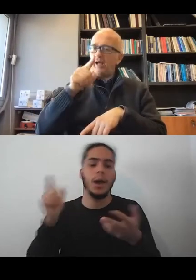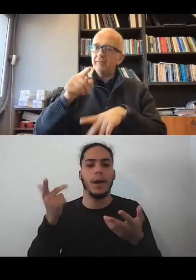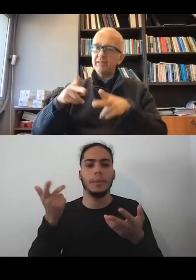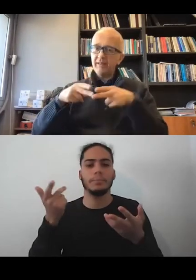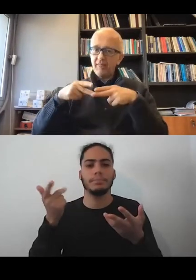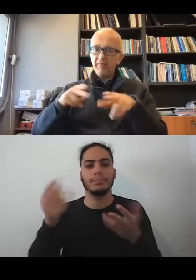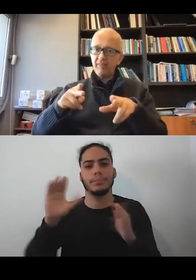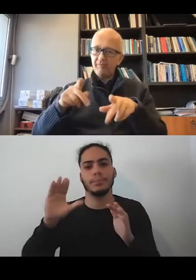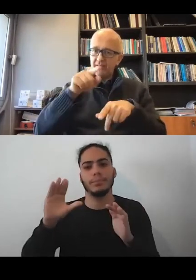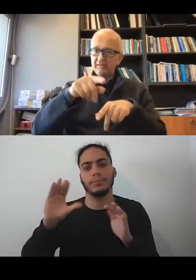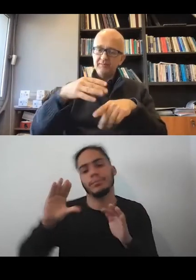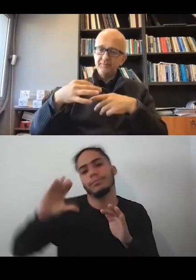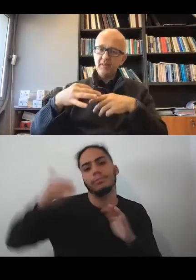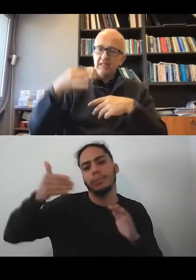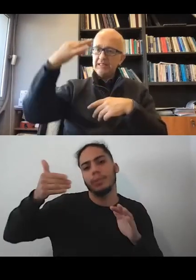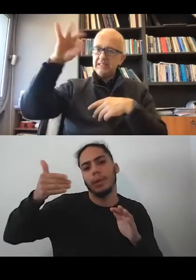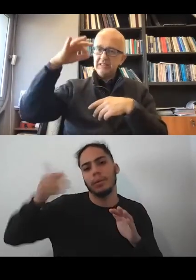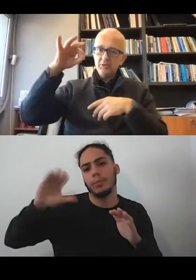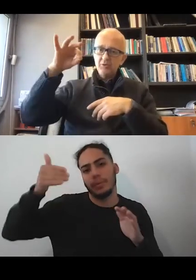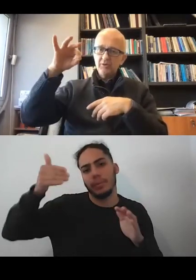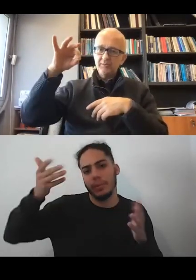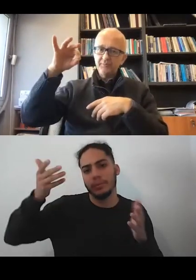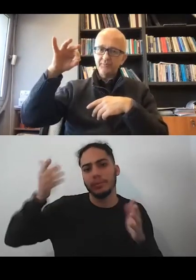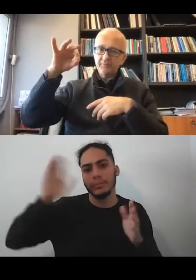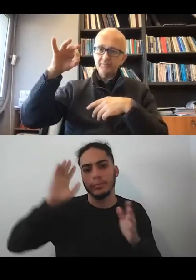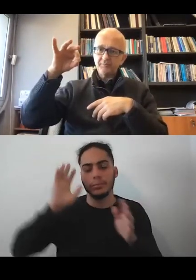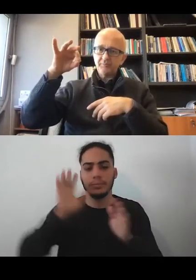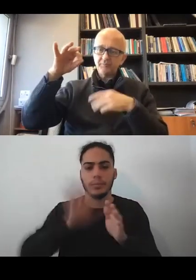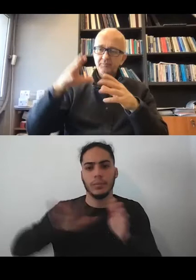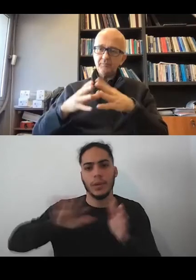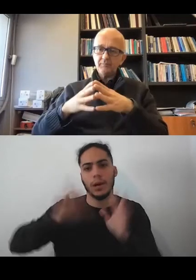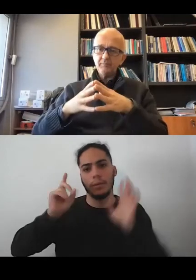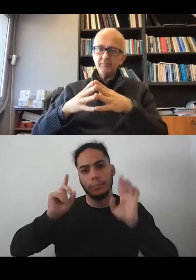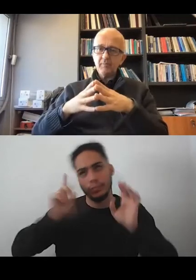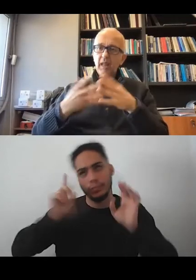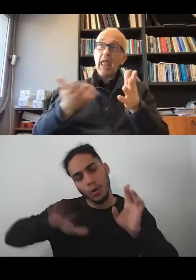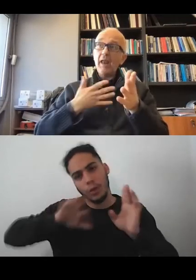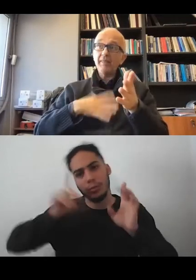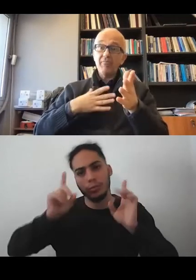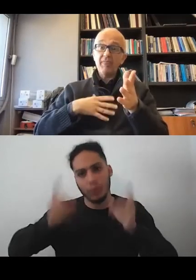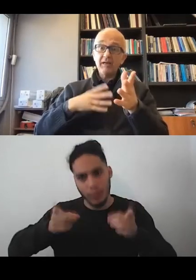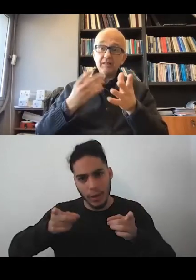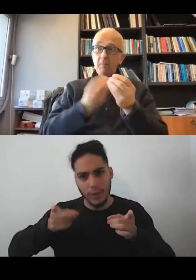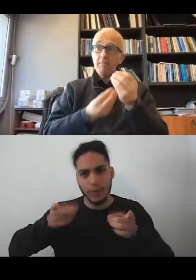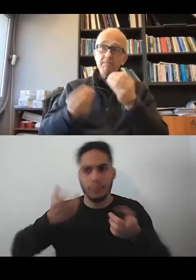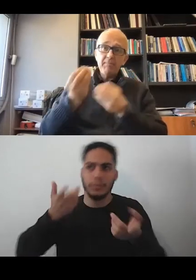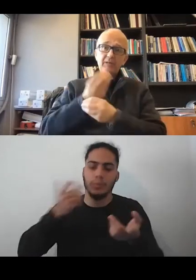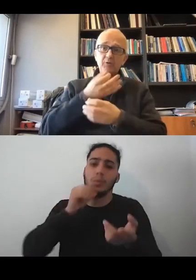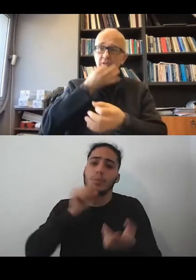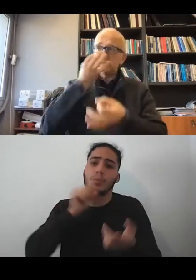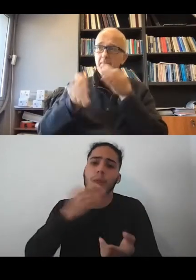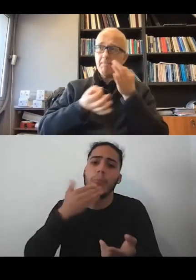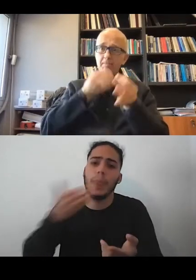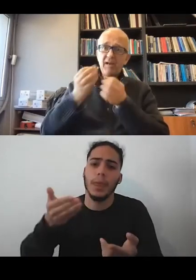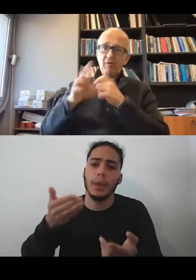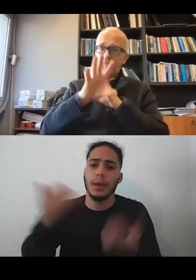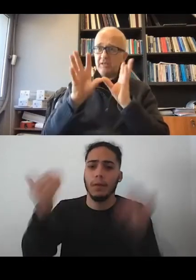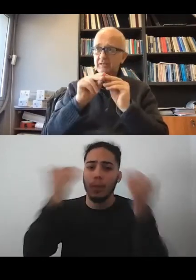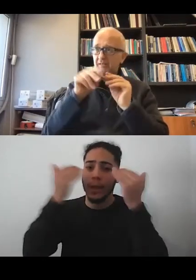in order to request for additional information about the project. You will